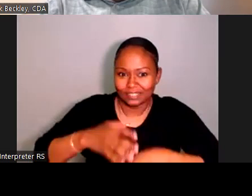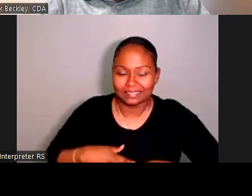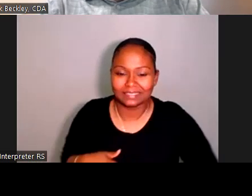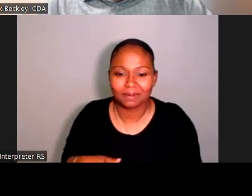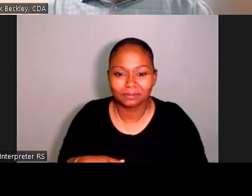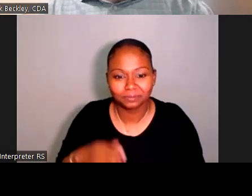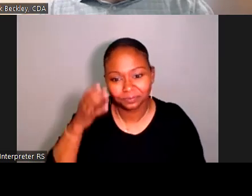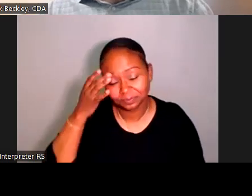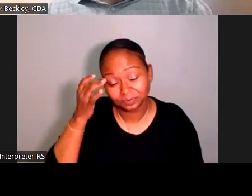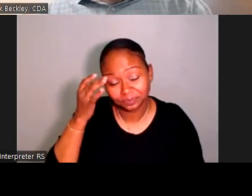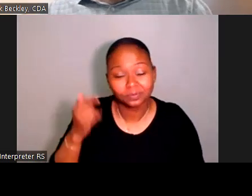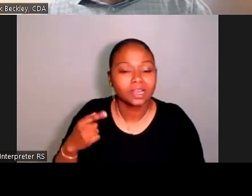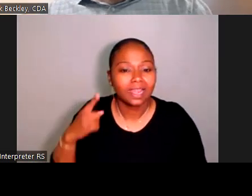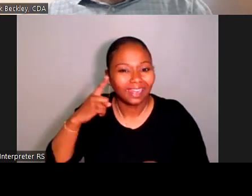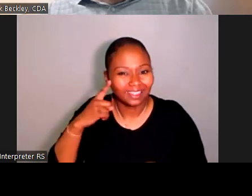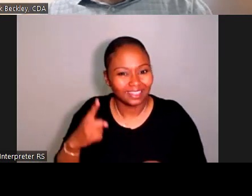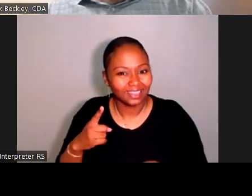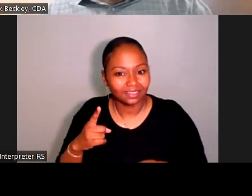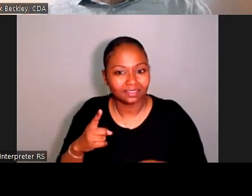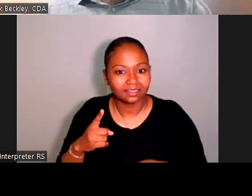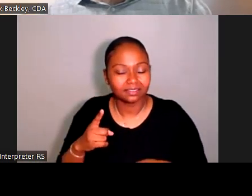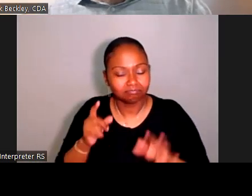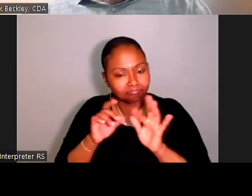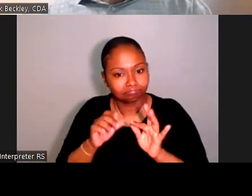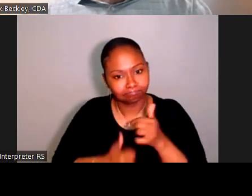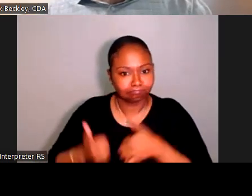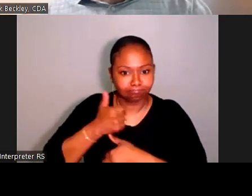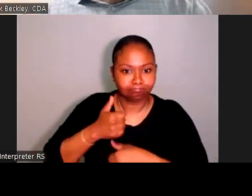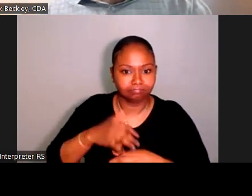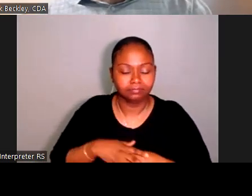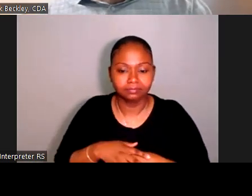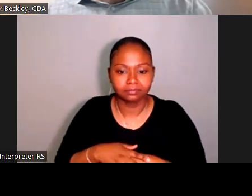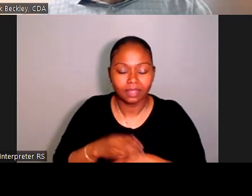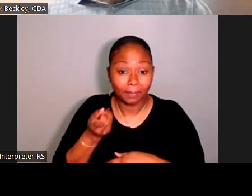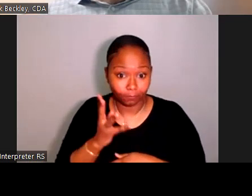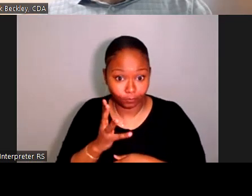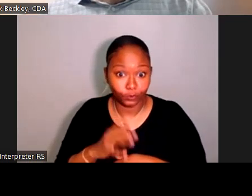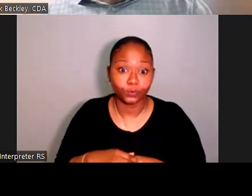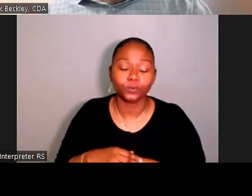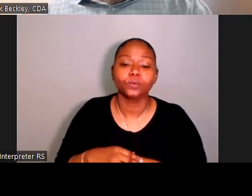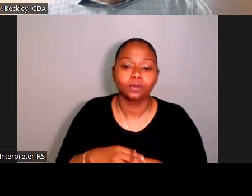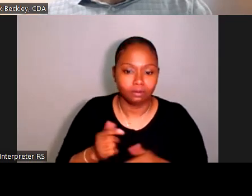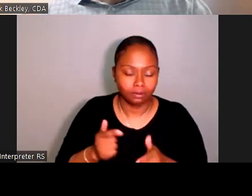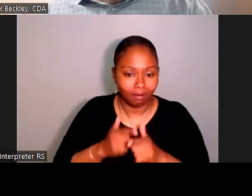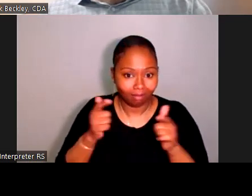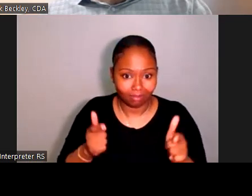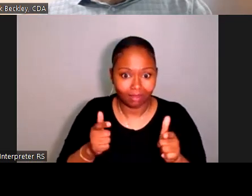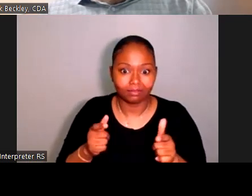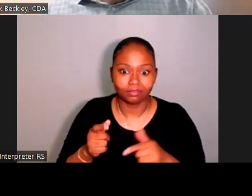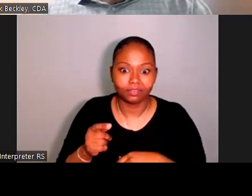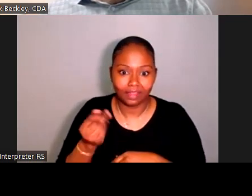biggest, there's really a few big ones. A lot of concern with the term reasonably allow, heard that loud and